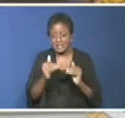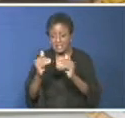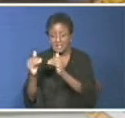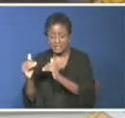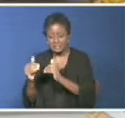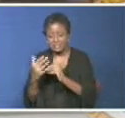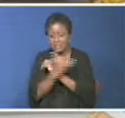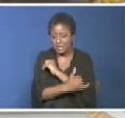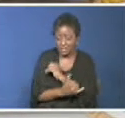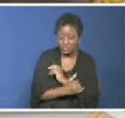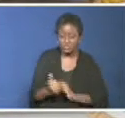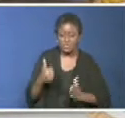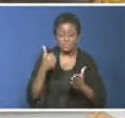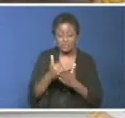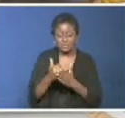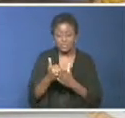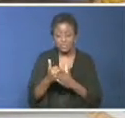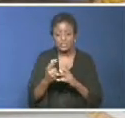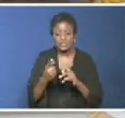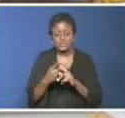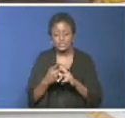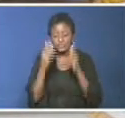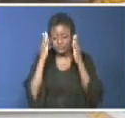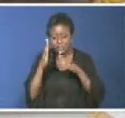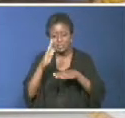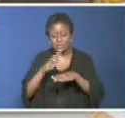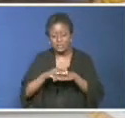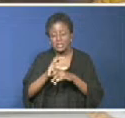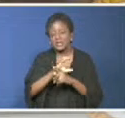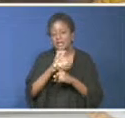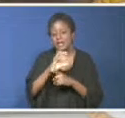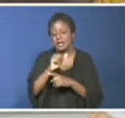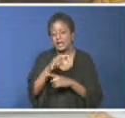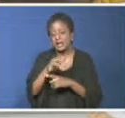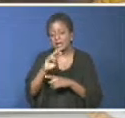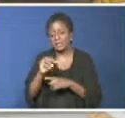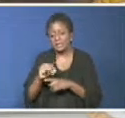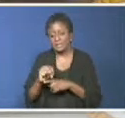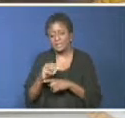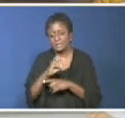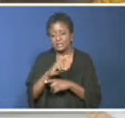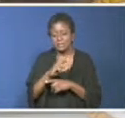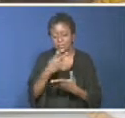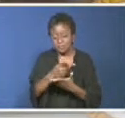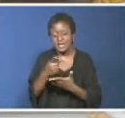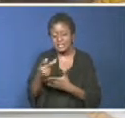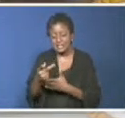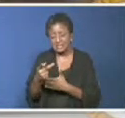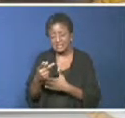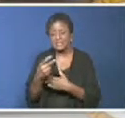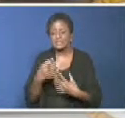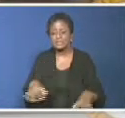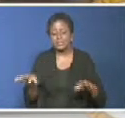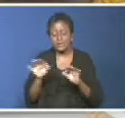pricing will be key, and it is crucial that there is fairness and equity in carbon pricing across